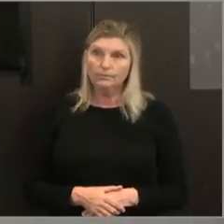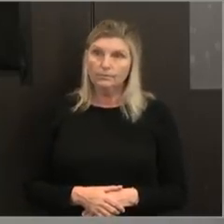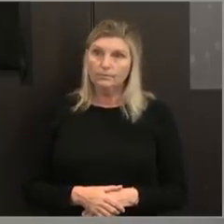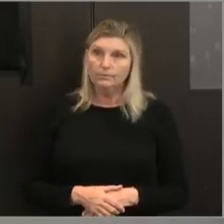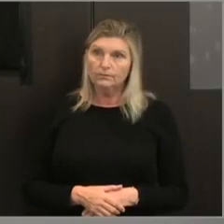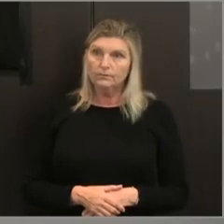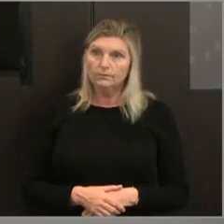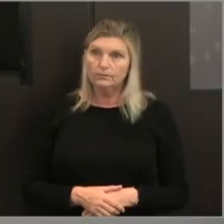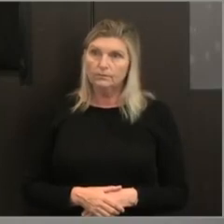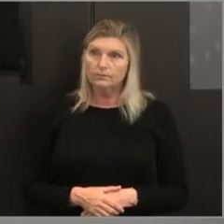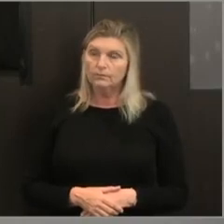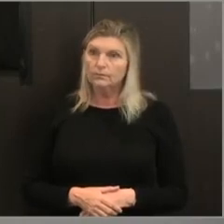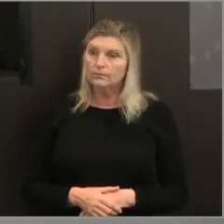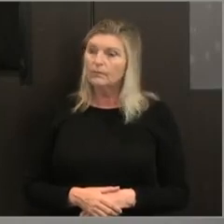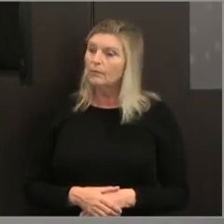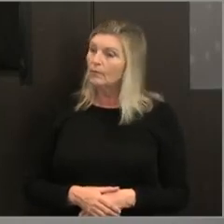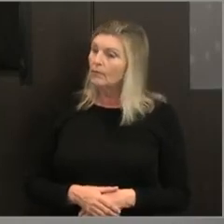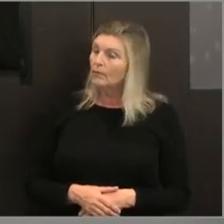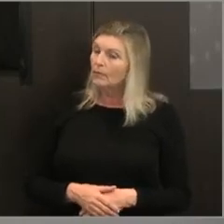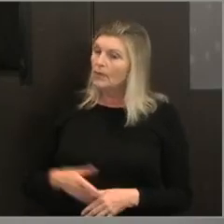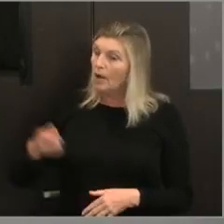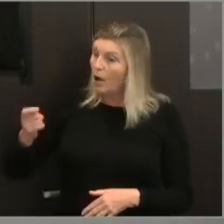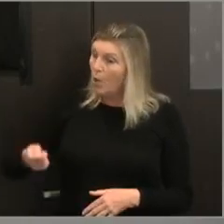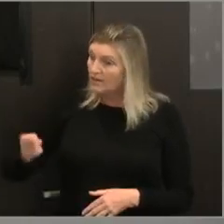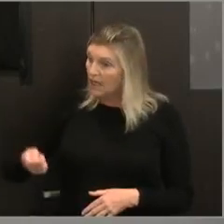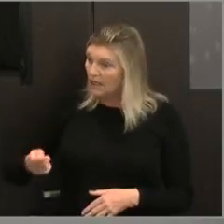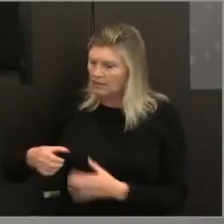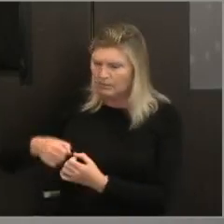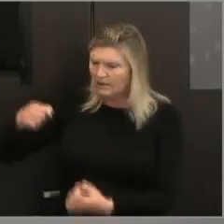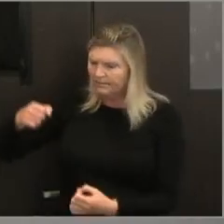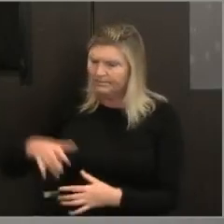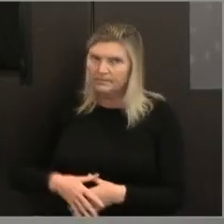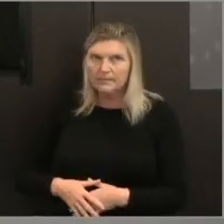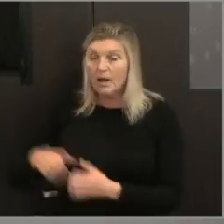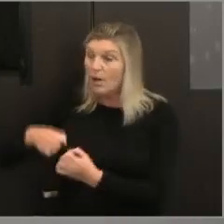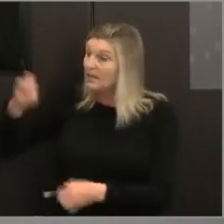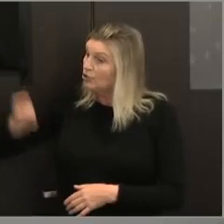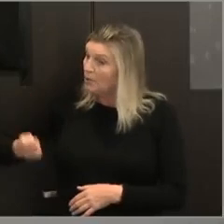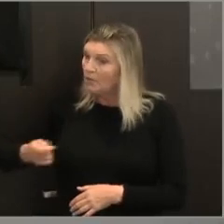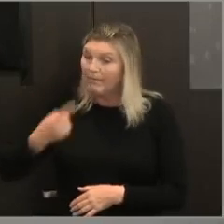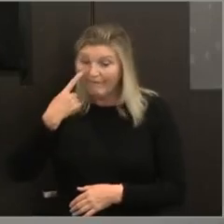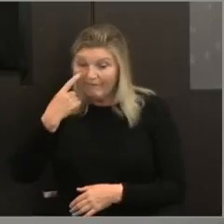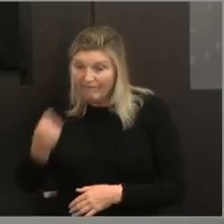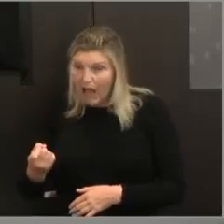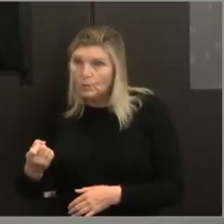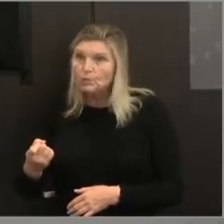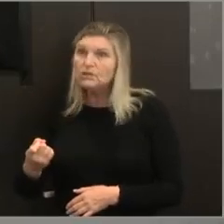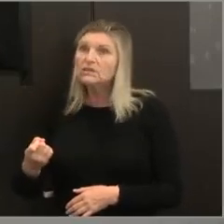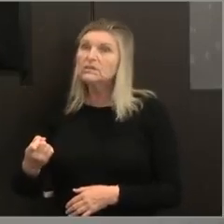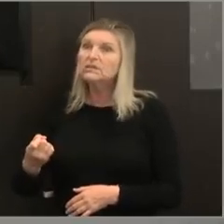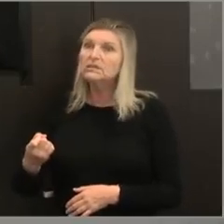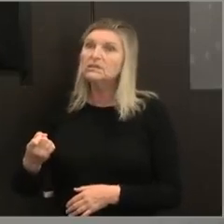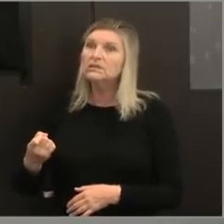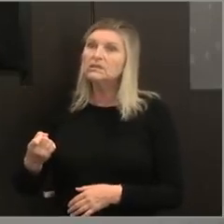tiriti envisaged different spheres of influence, and the logical tikanga assertion that the care and protection